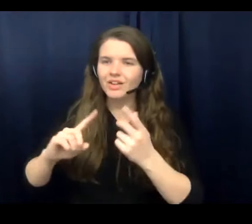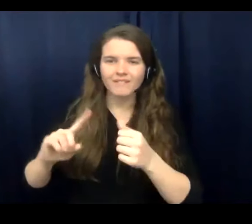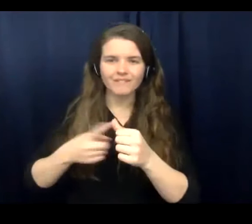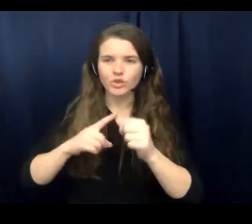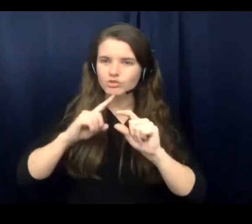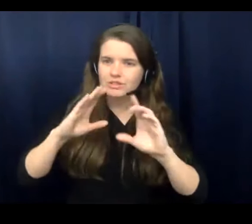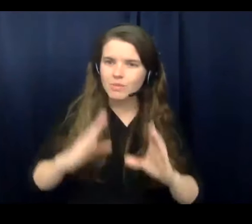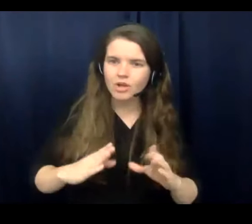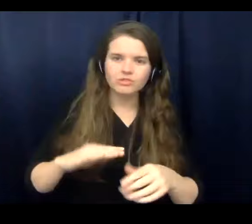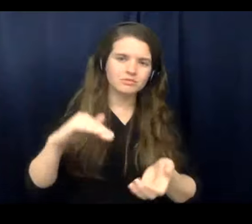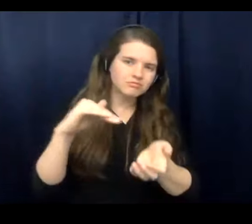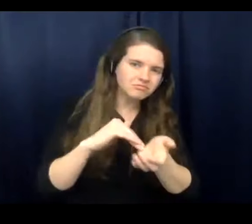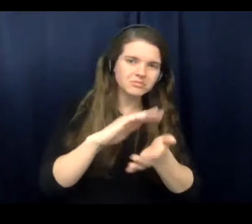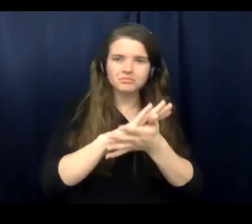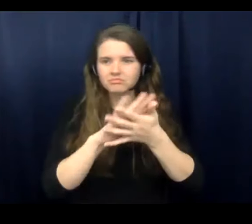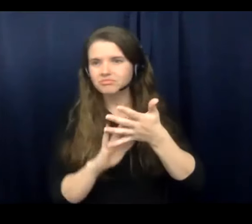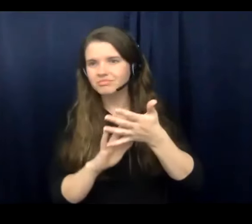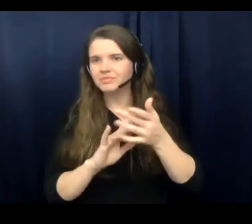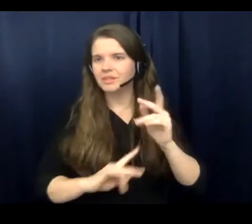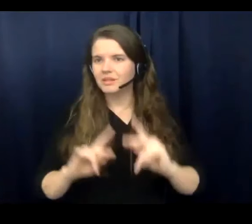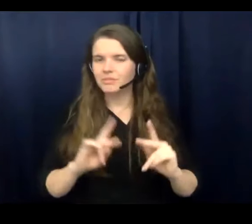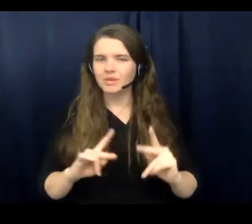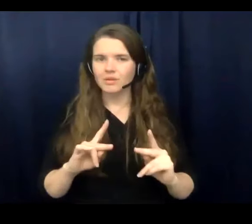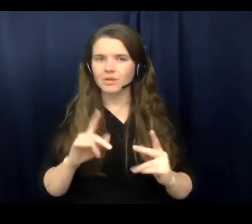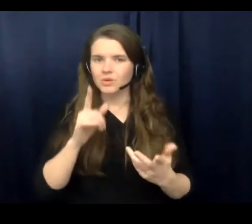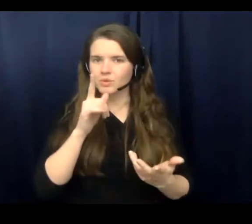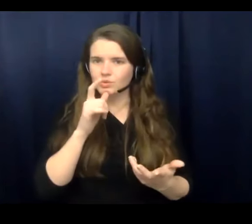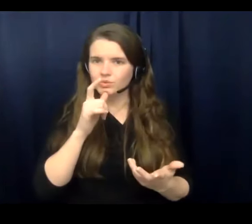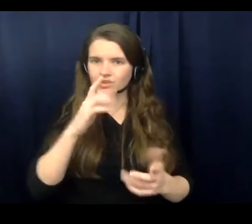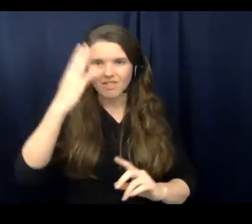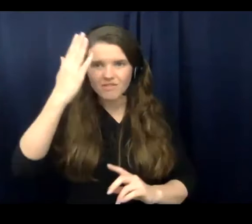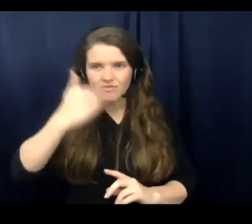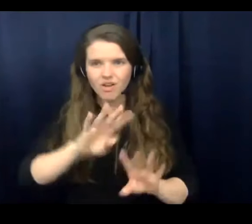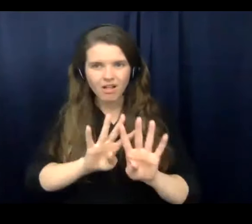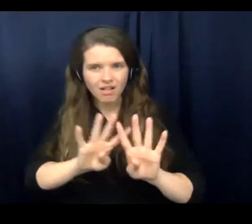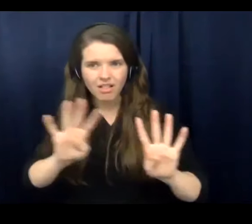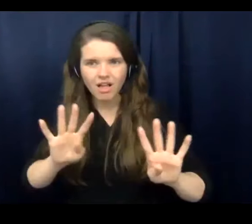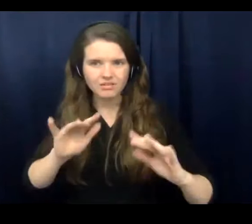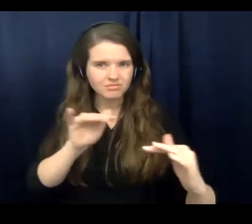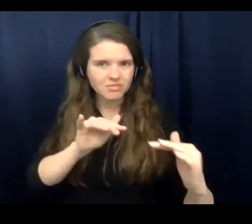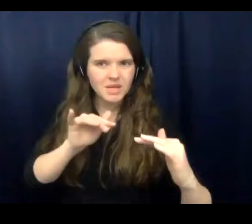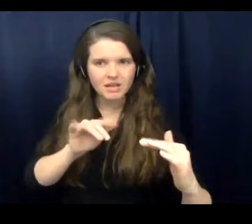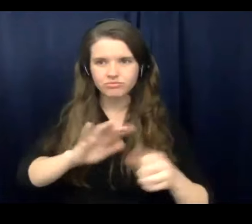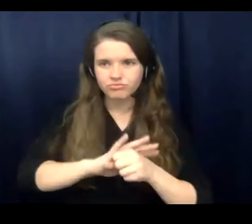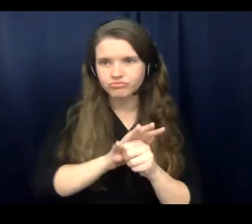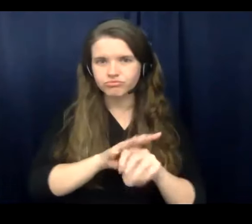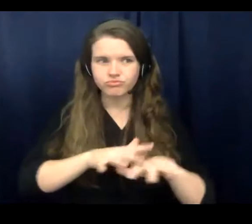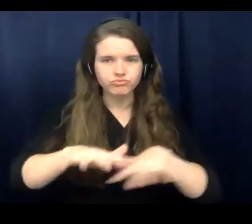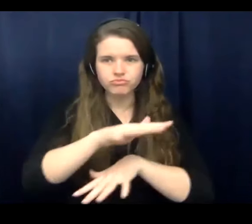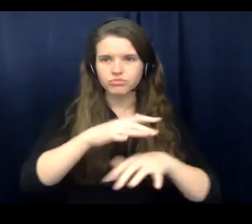our the physicians, all those that are there that are just in the front lines, just doing the battle that's before them at this